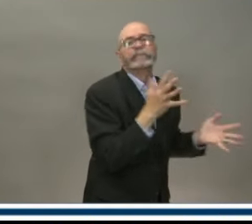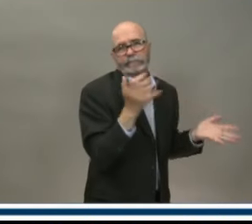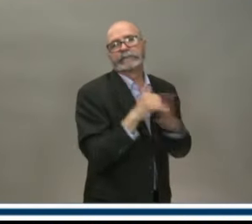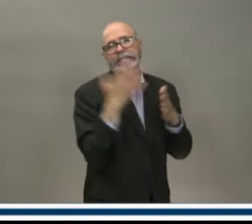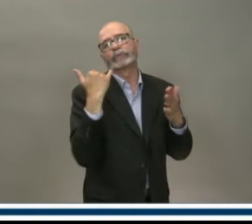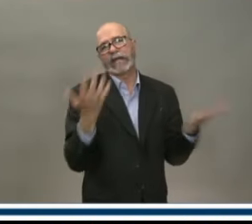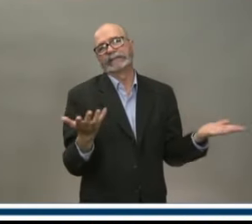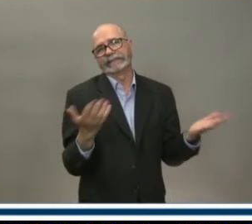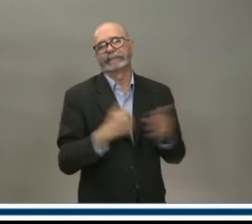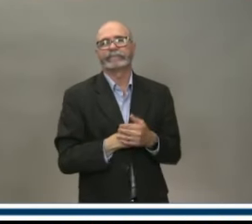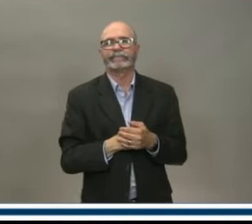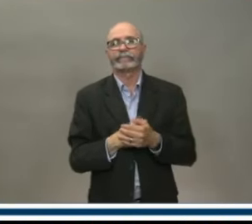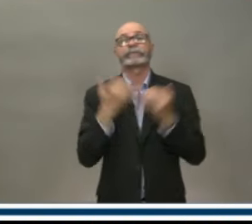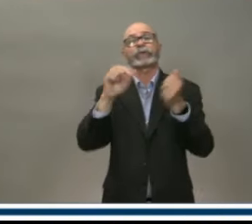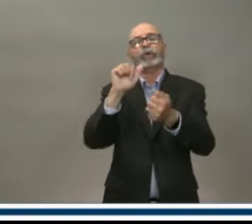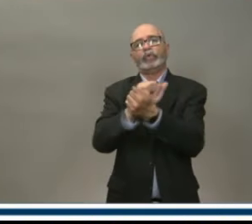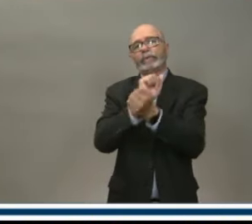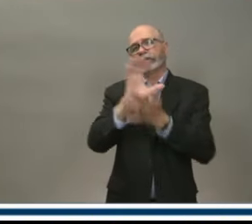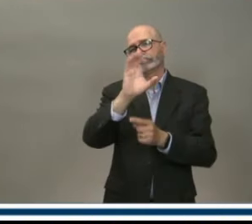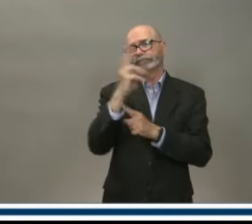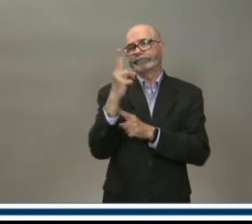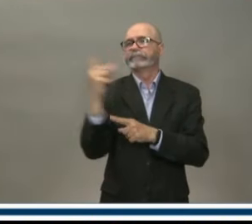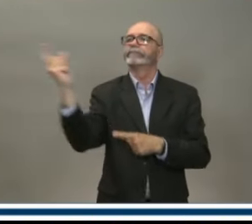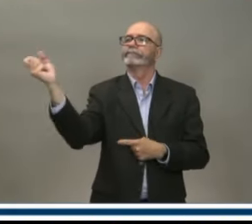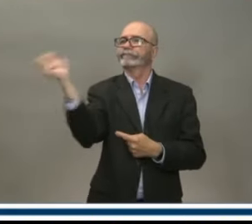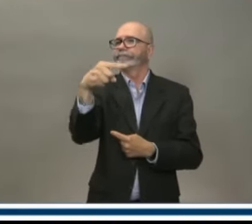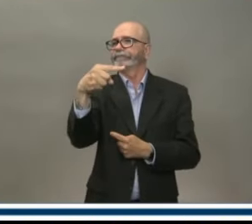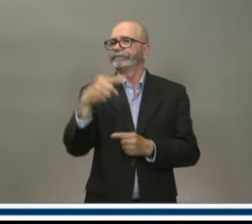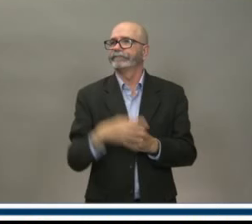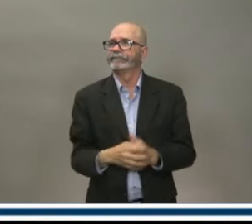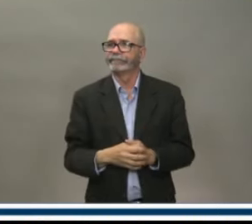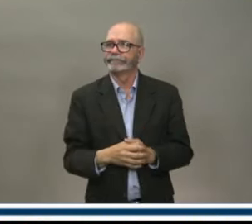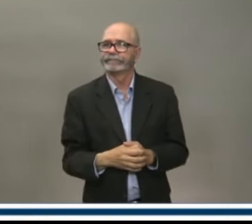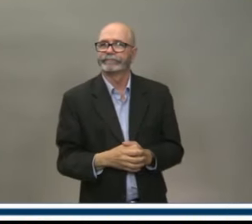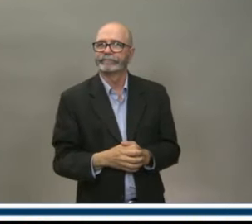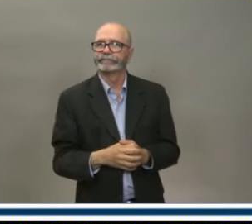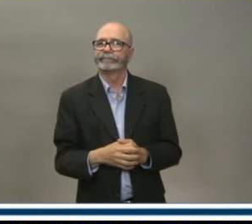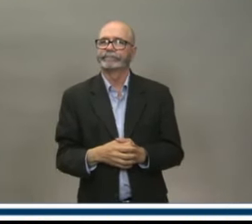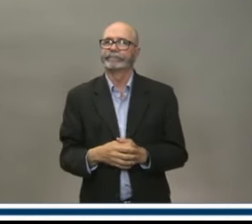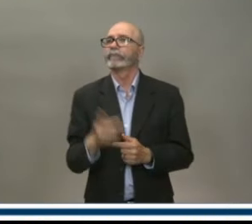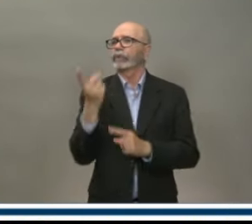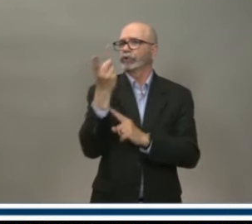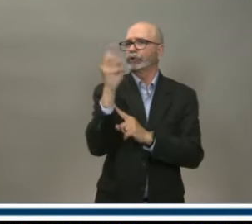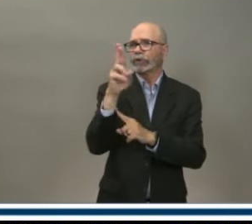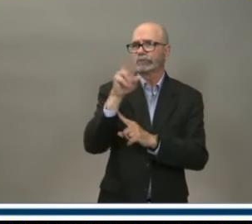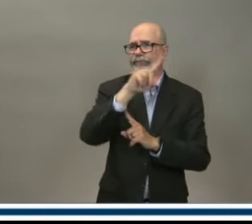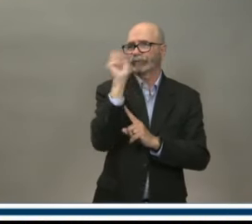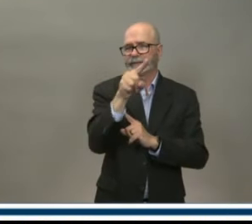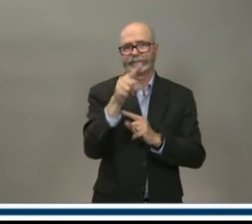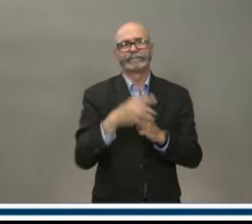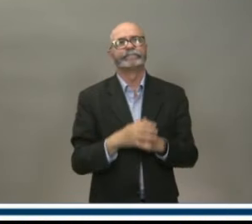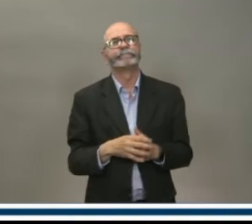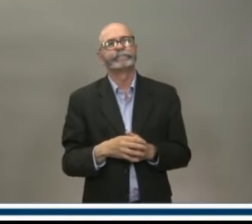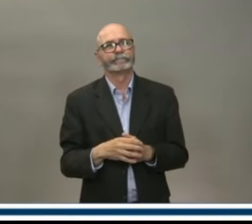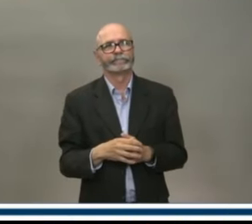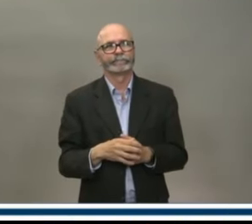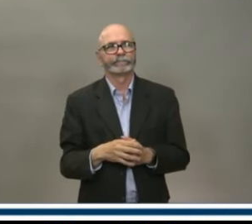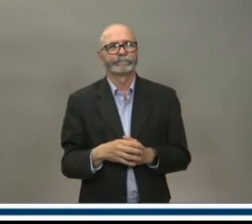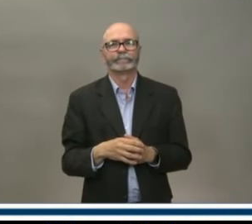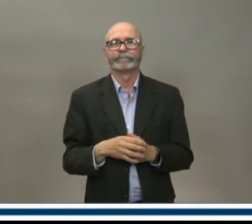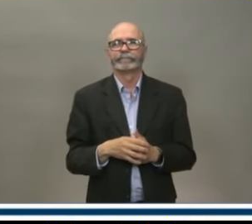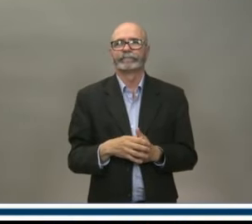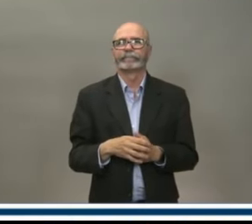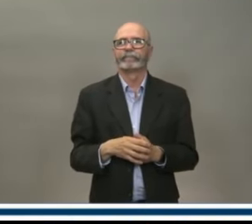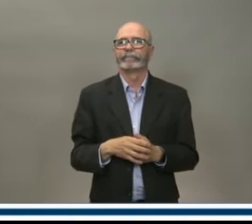Chronicle Herald. Go ahead, John. Thank you. This is for Dr. Strang. Do we know if the toll in a large nursing home